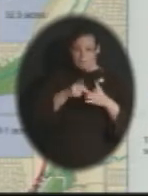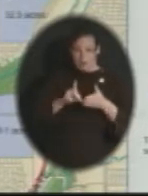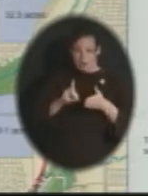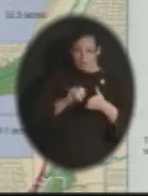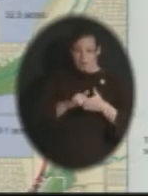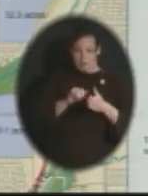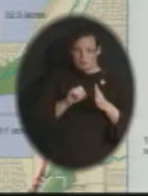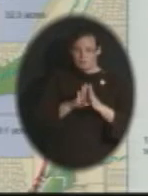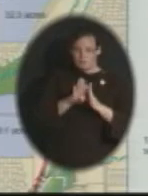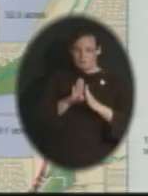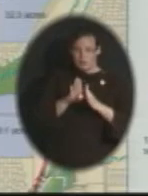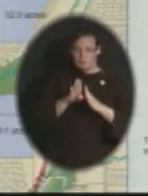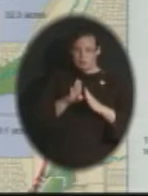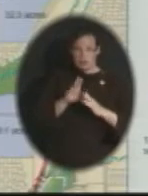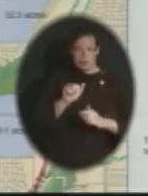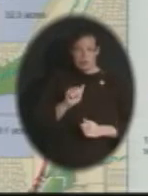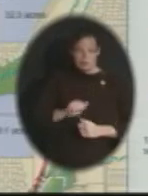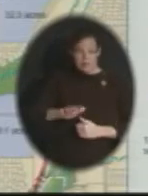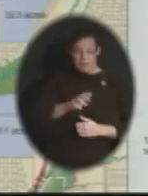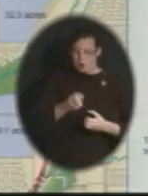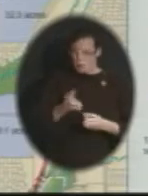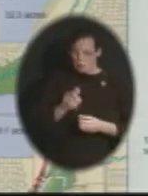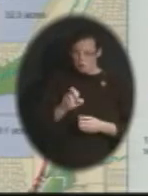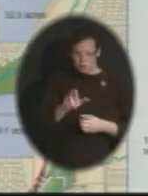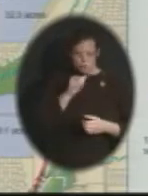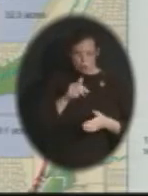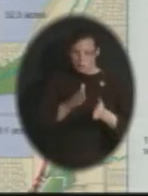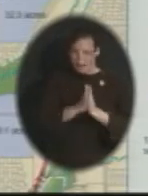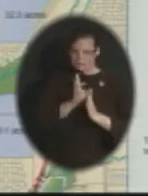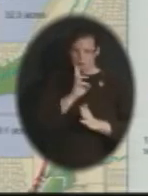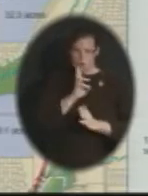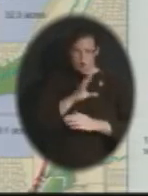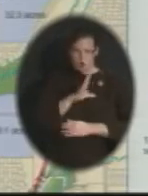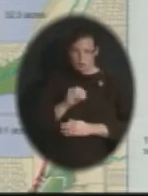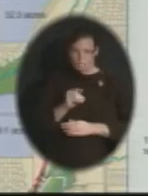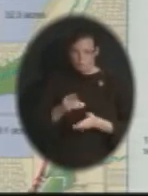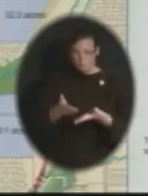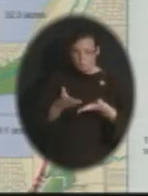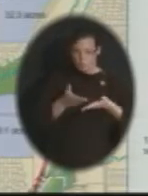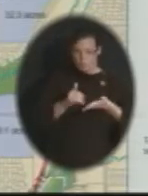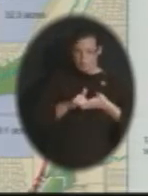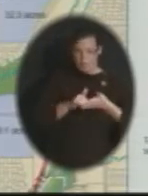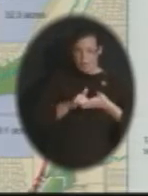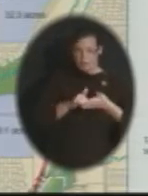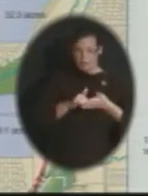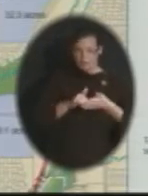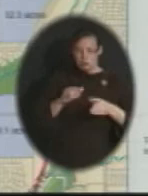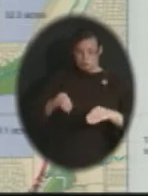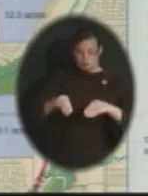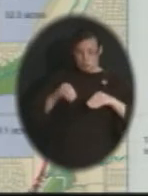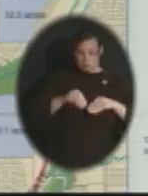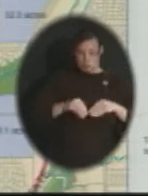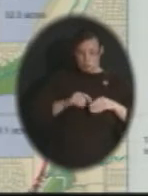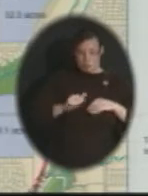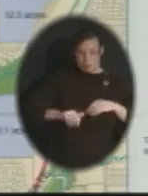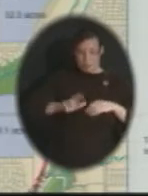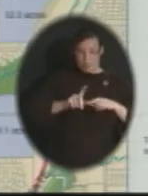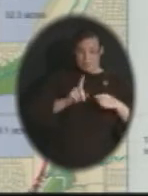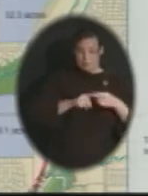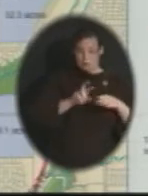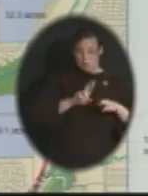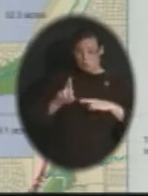So developers or landowners don't ask the water company to bring those facilities into their land until they're